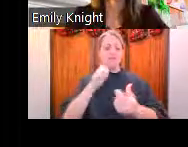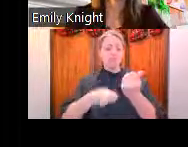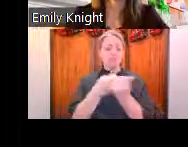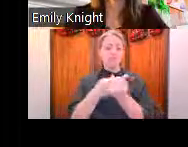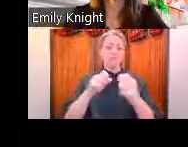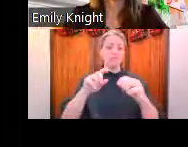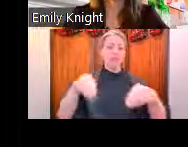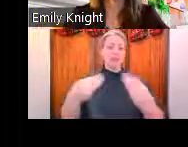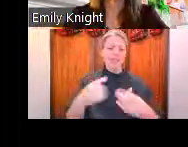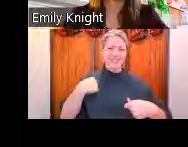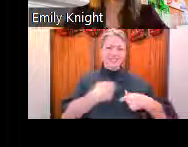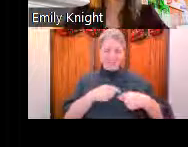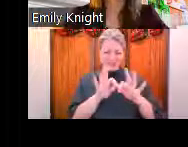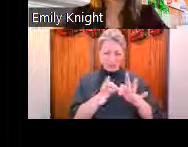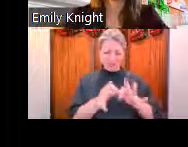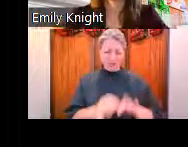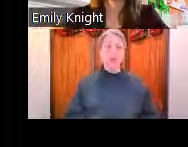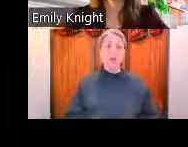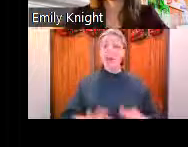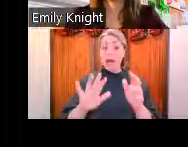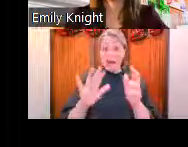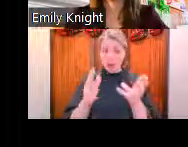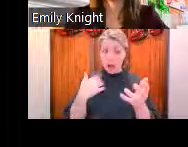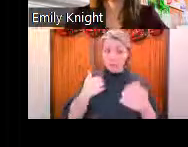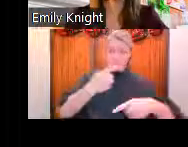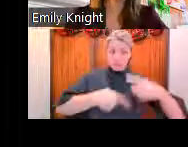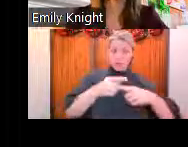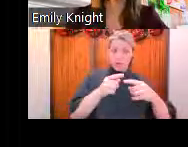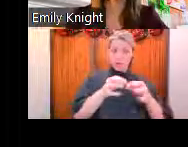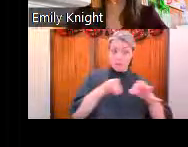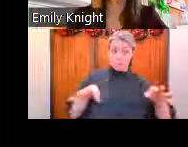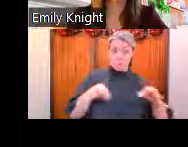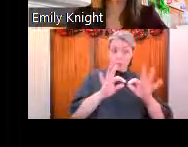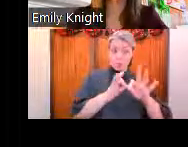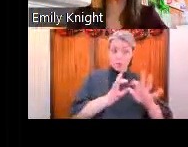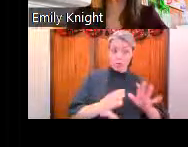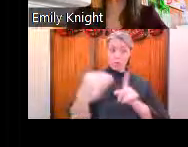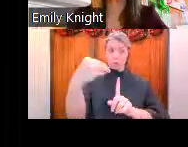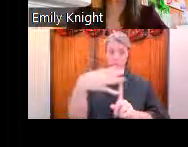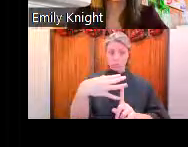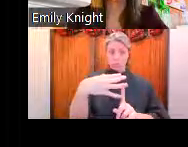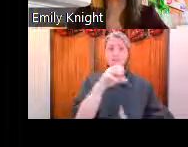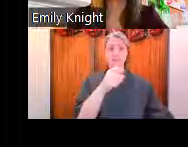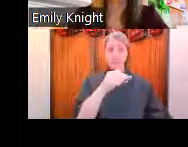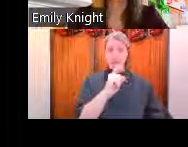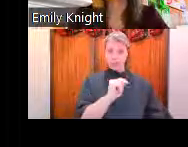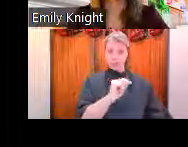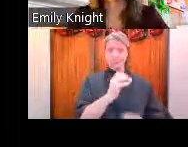Which brings me to, we have sign language interpretation that should be spotlighted, and we also